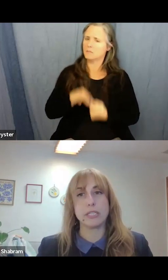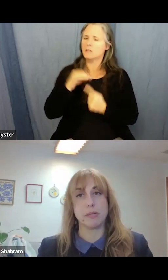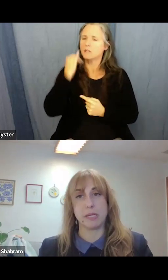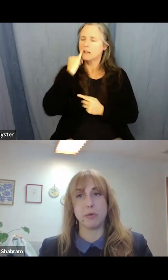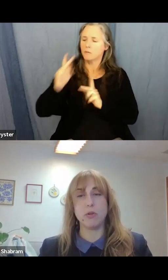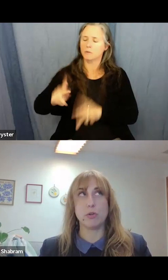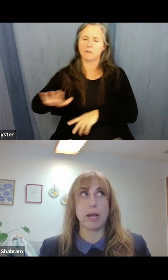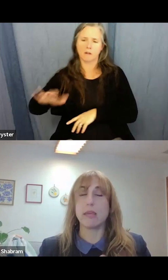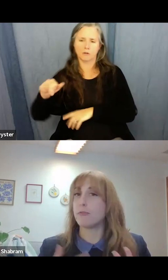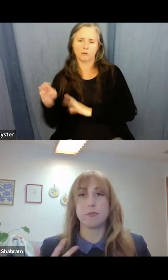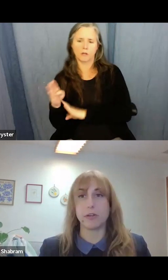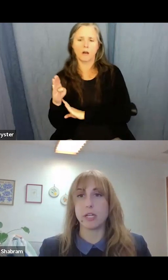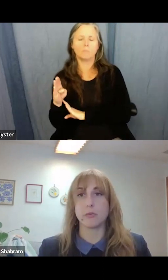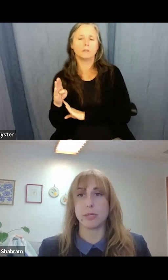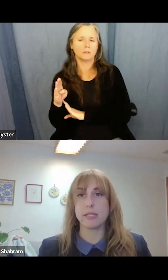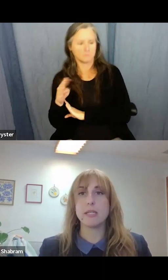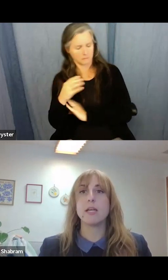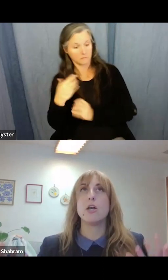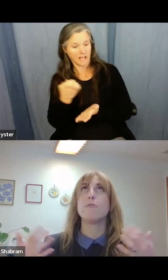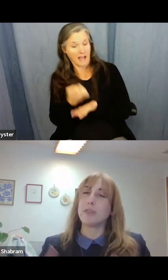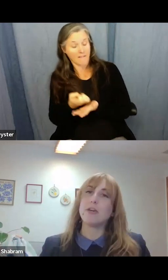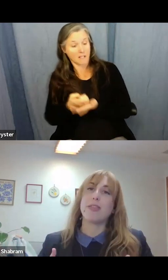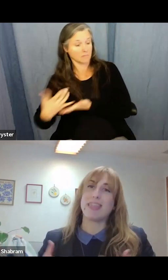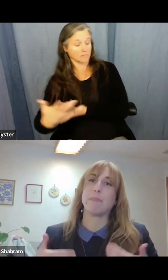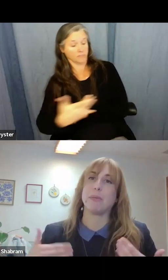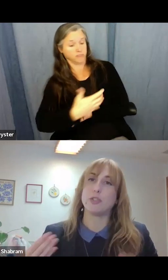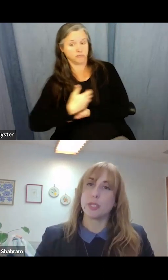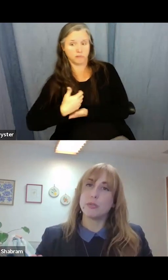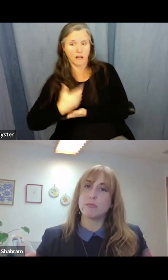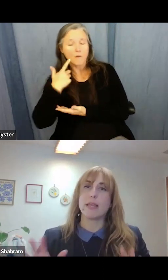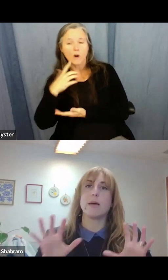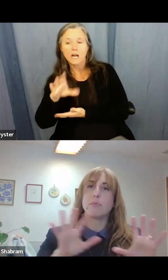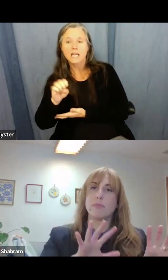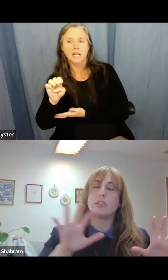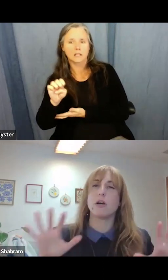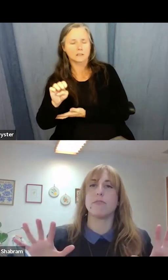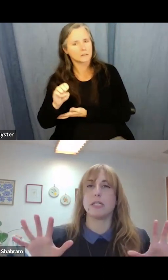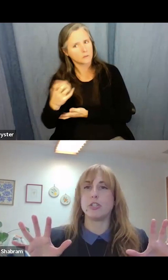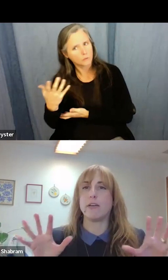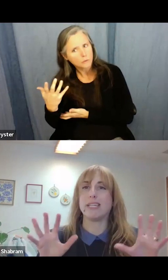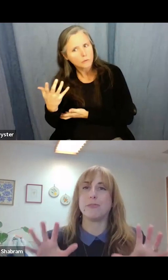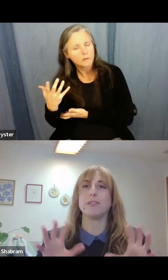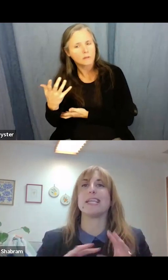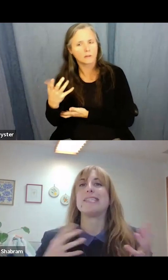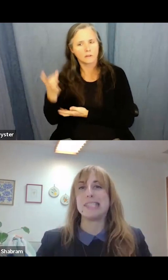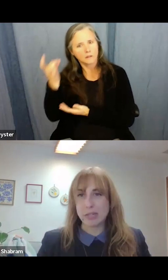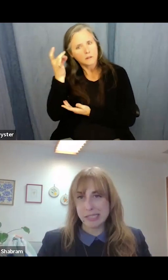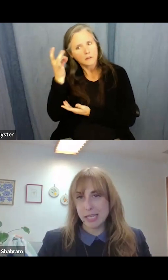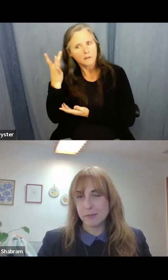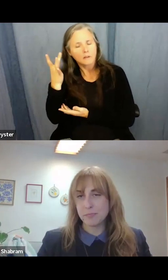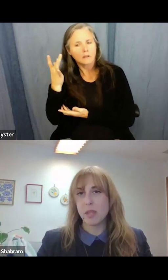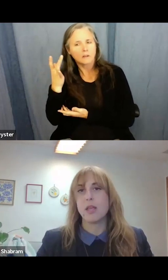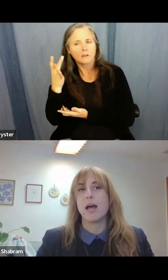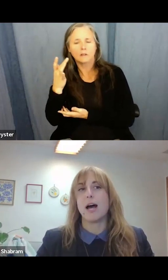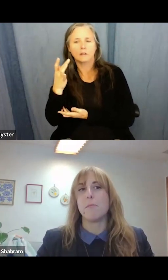are going to be people who I think for very good reason feel that that may be true, right? That privilege and confidentiality feels like